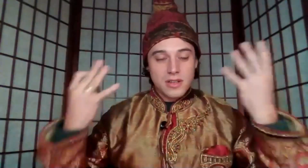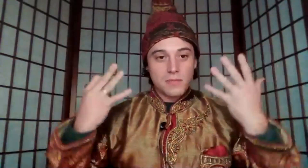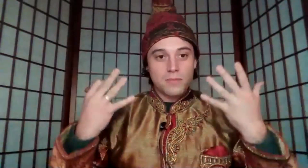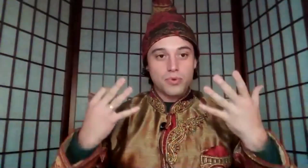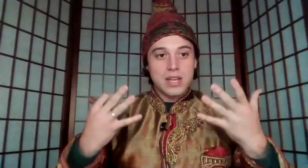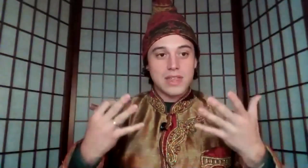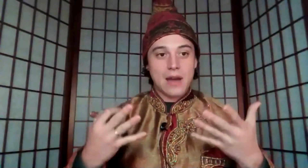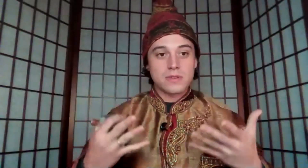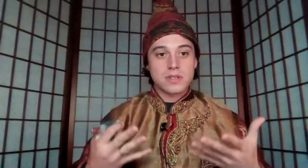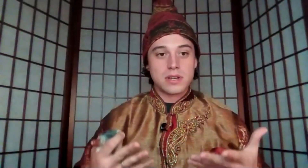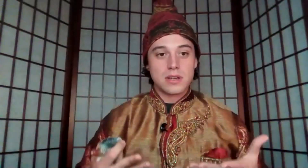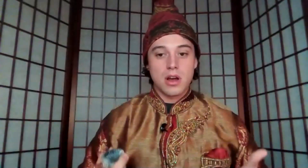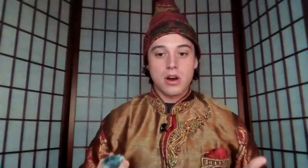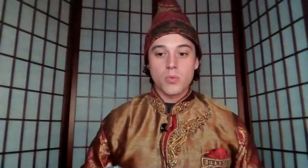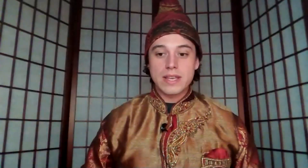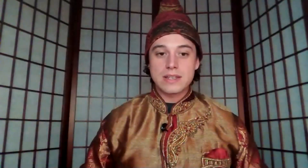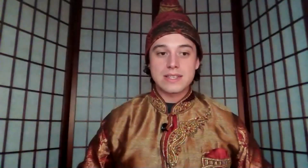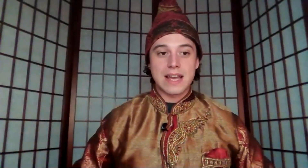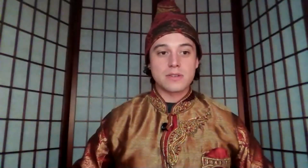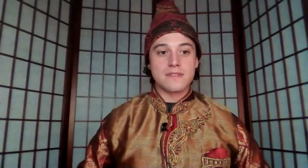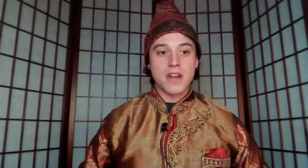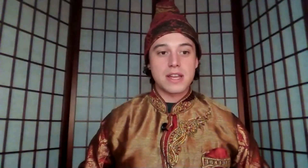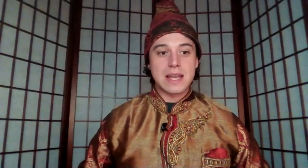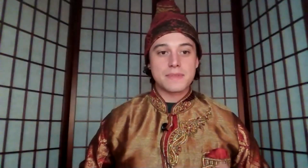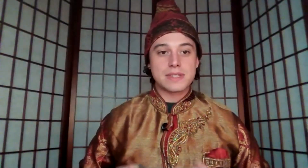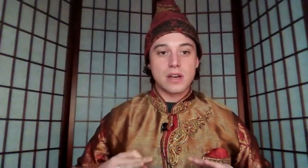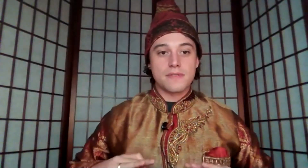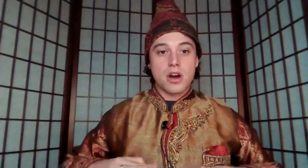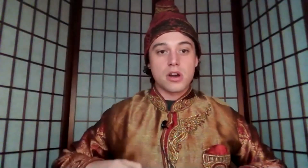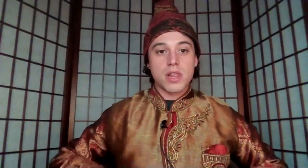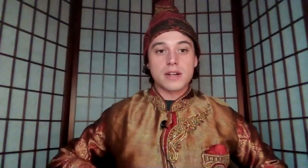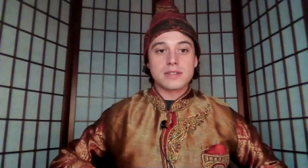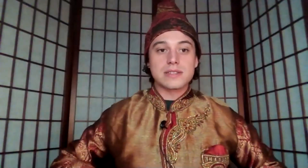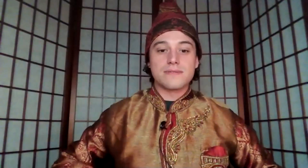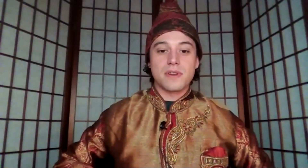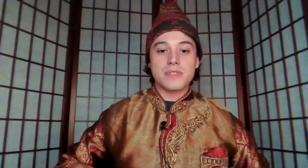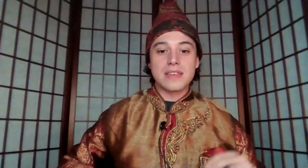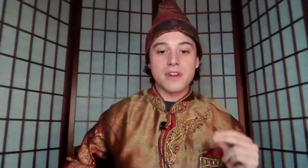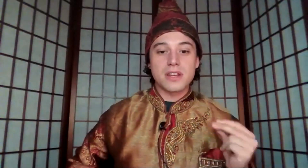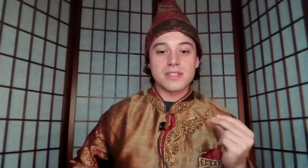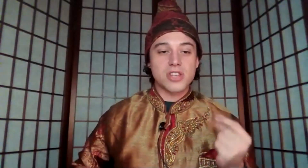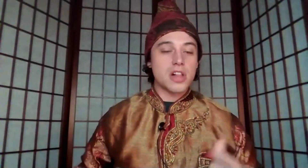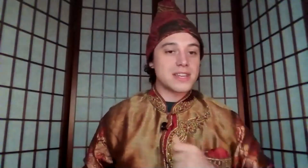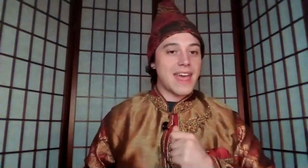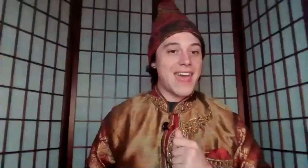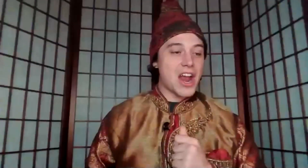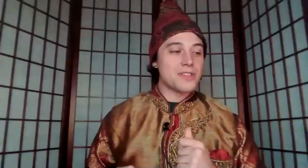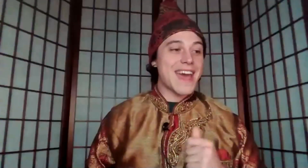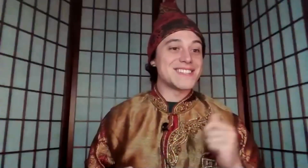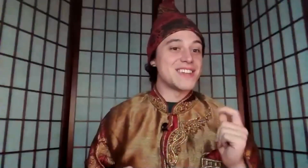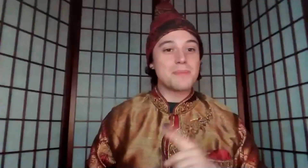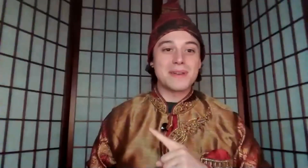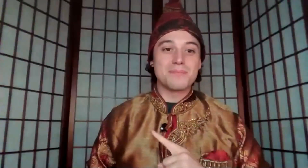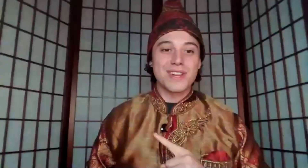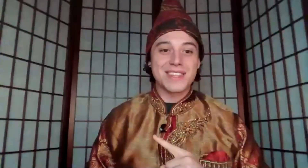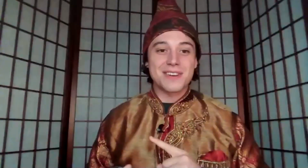all breathe out our wind down to the very depths of our lungs, from the very solid air that